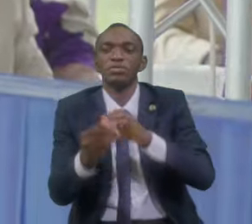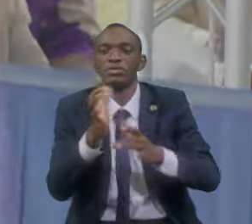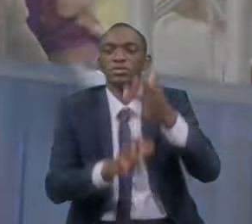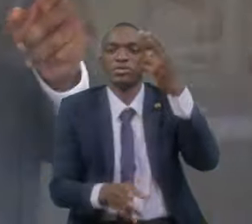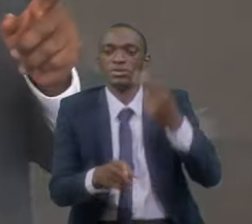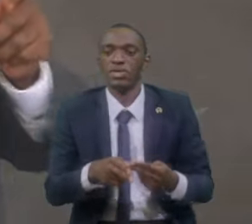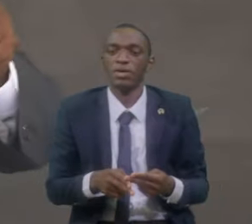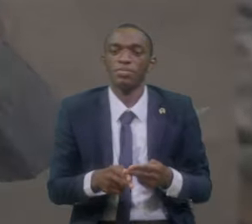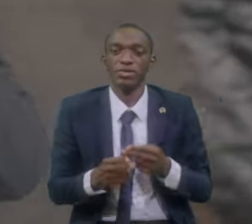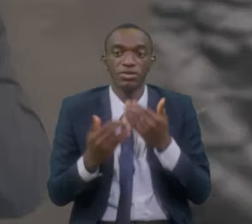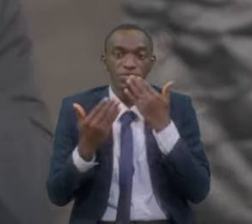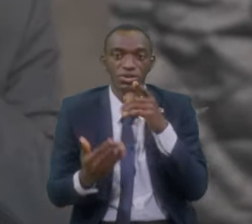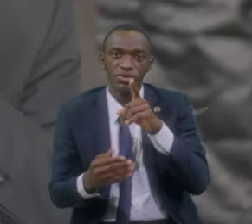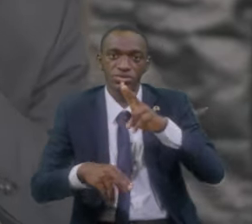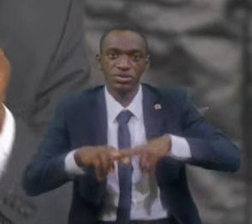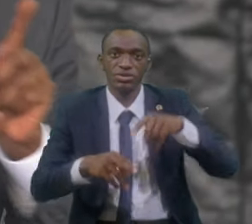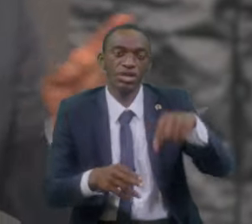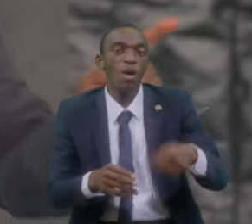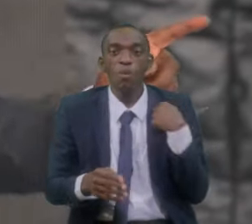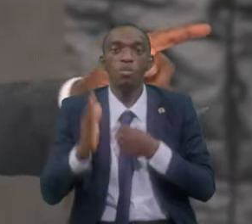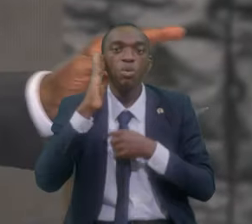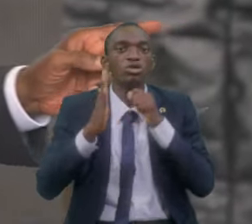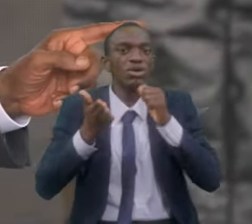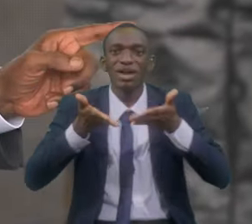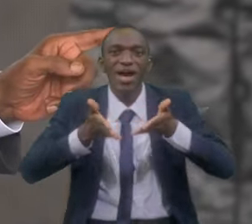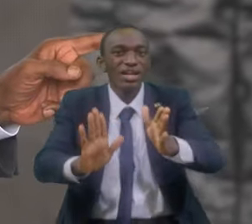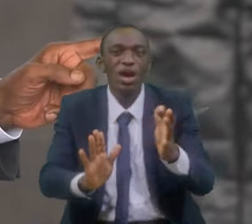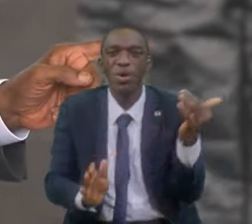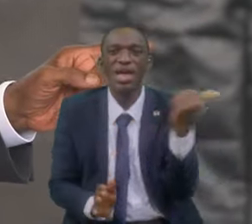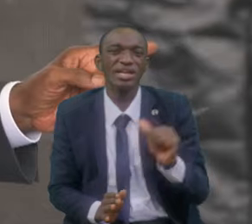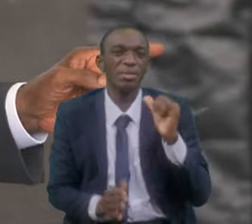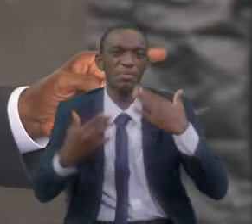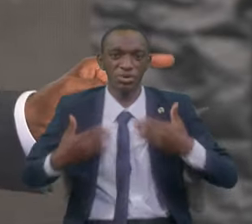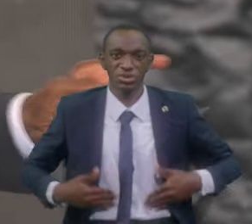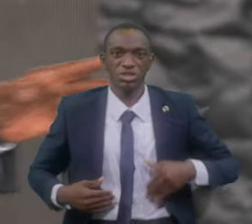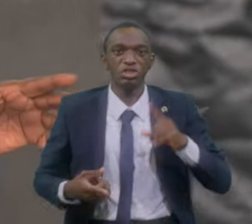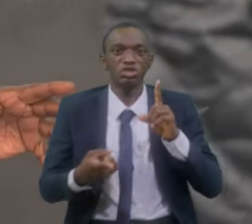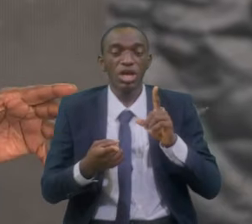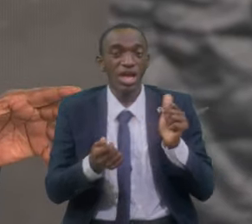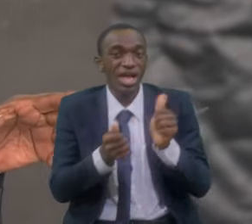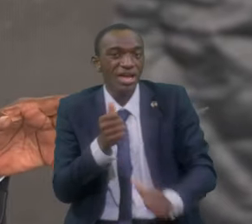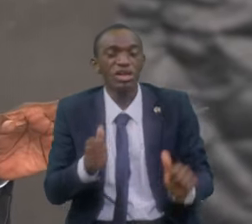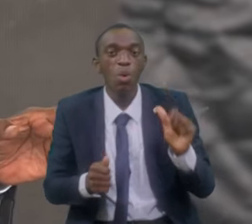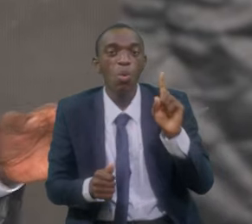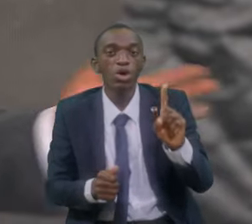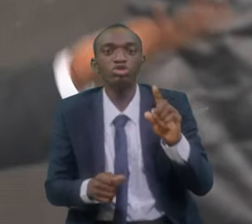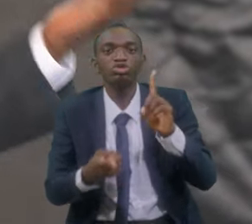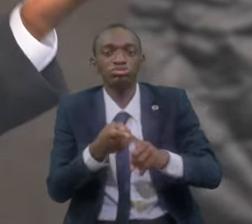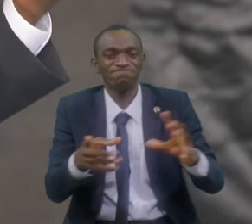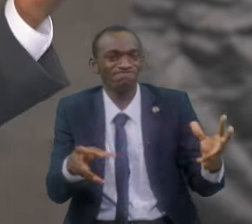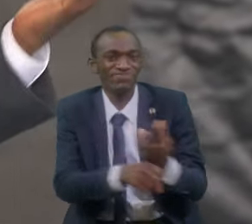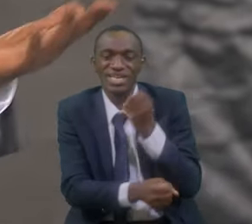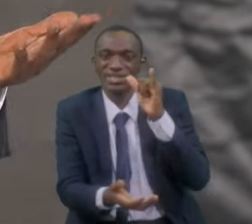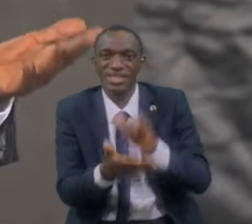going to allow anyone to take that brazen sacrilege out